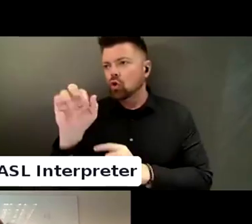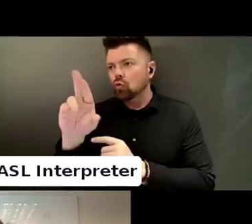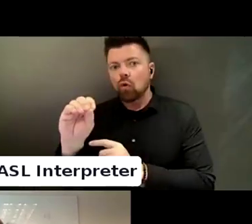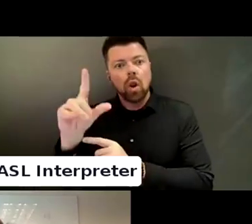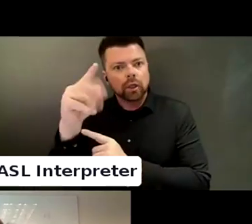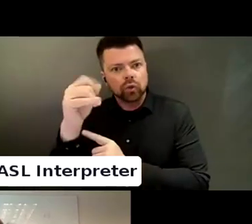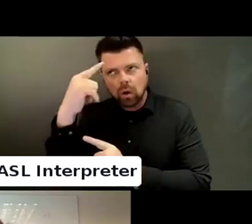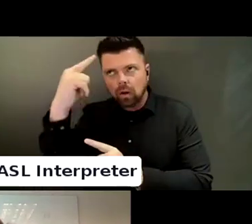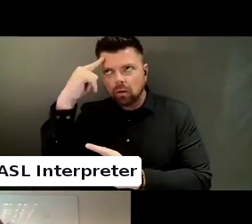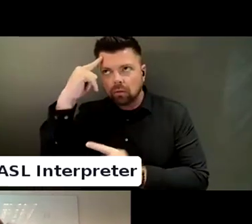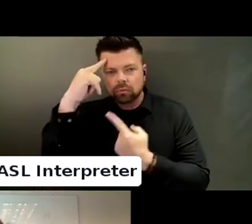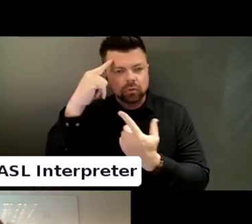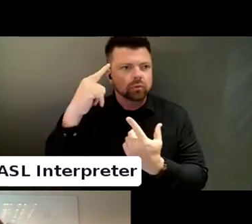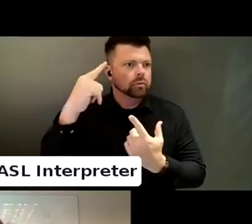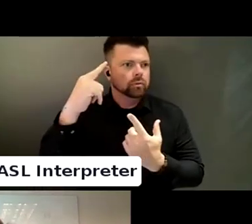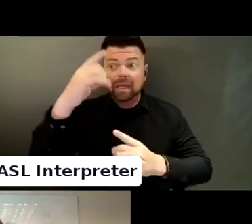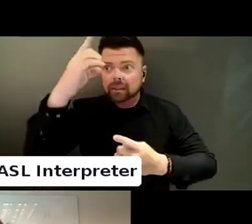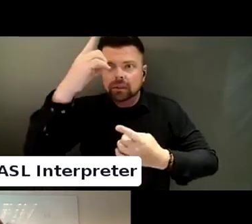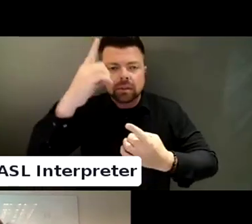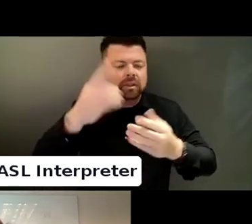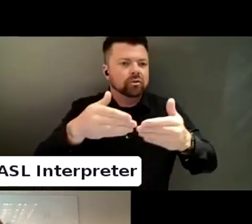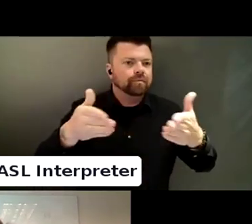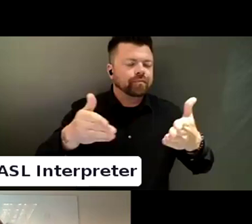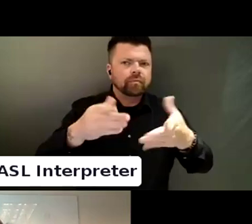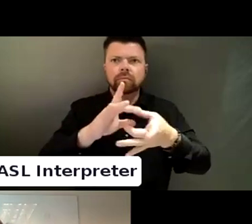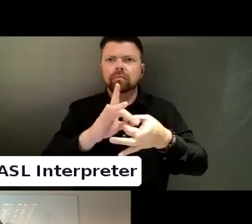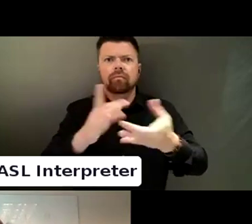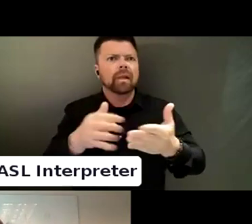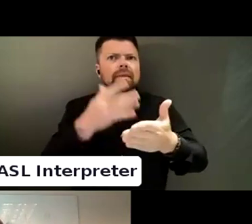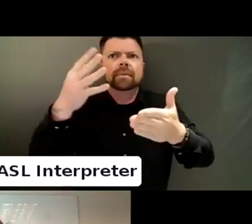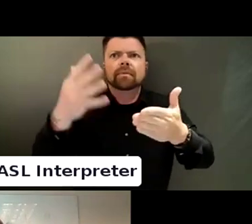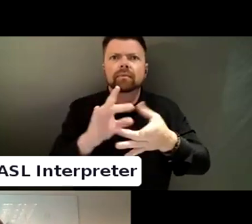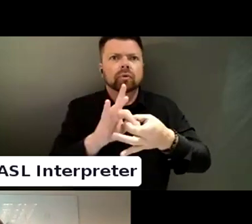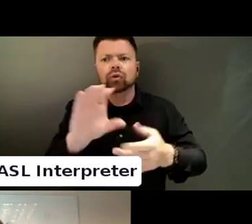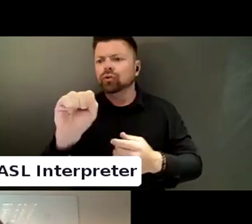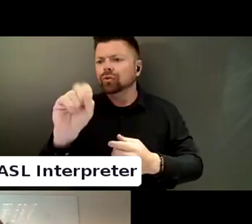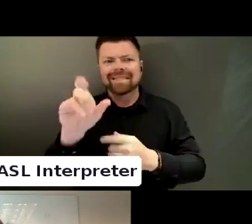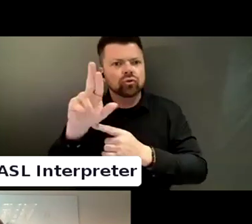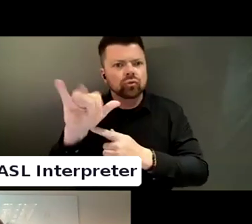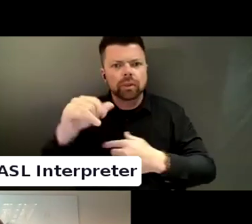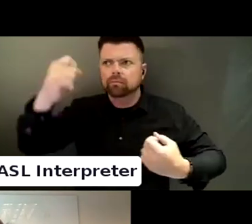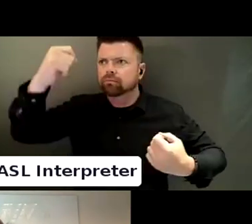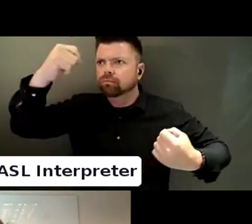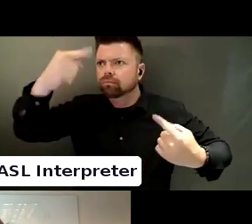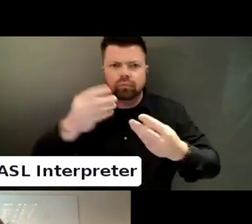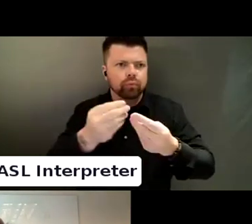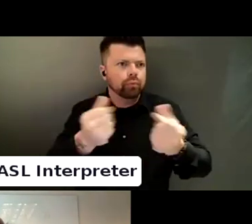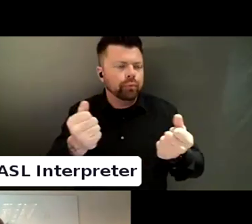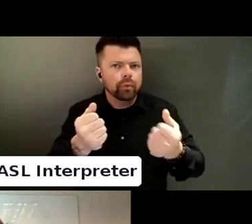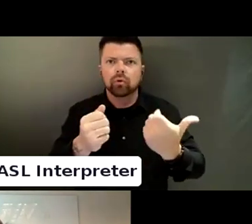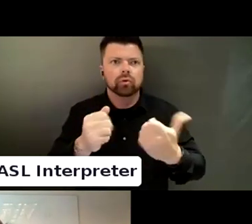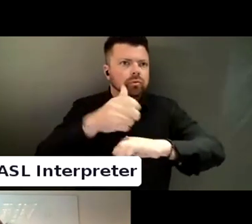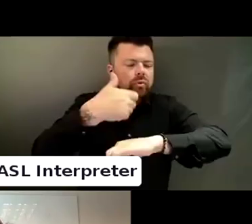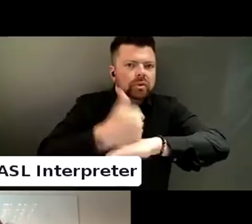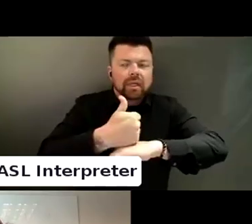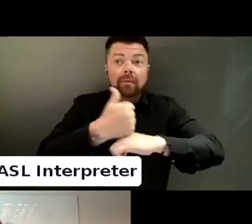motor recovery comes some sensory recovery, which comes much faster. And so, can you comment? Like this guy